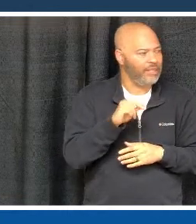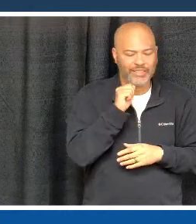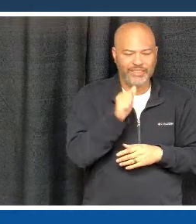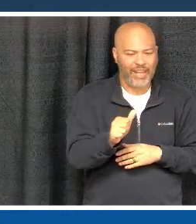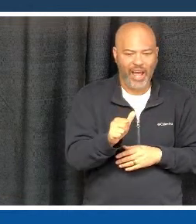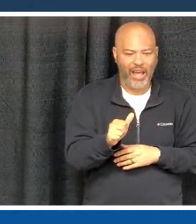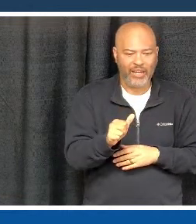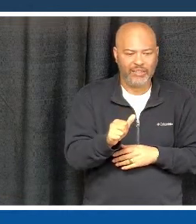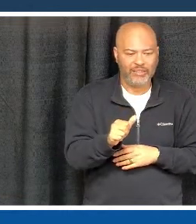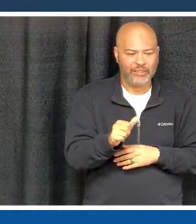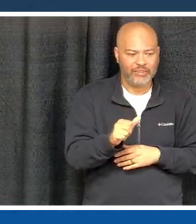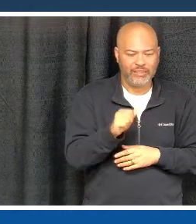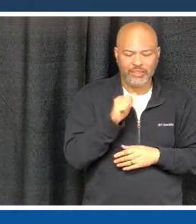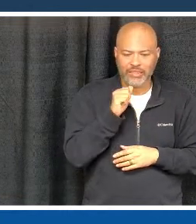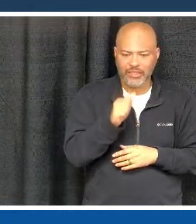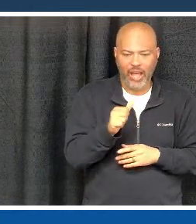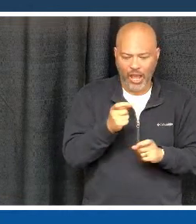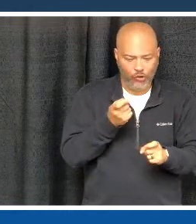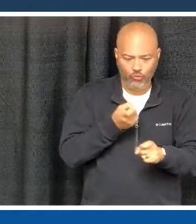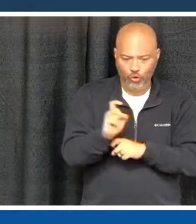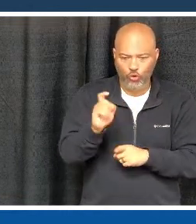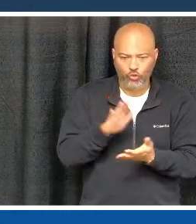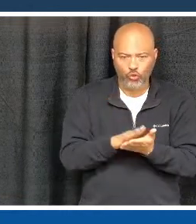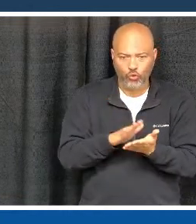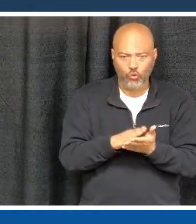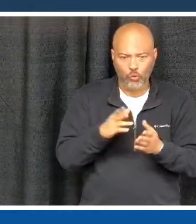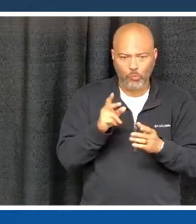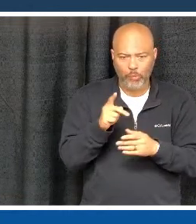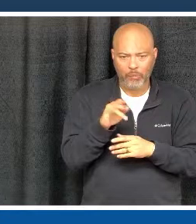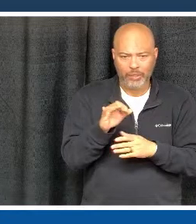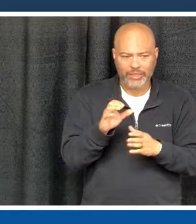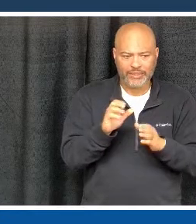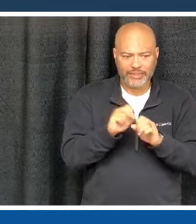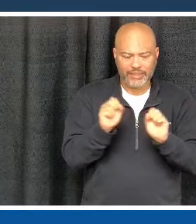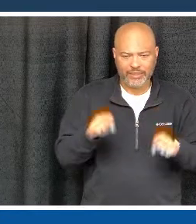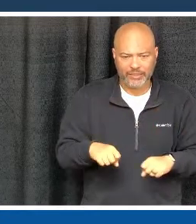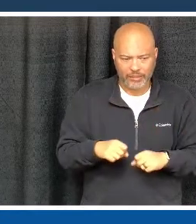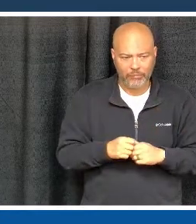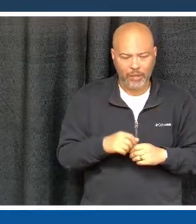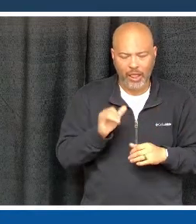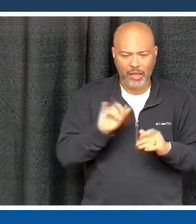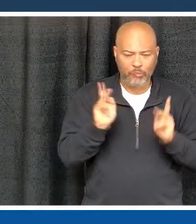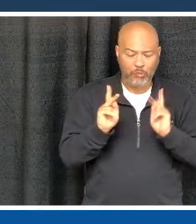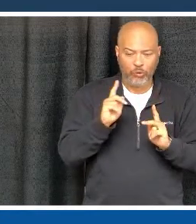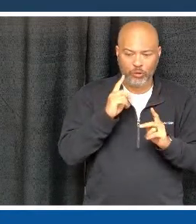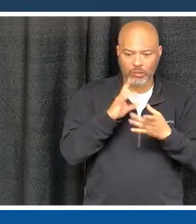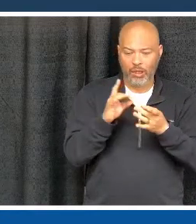going to ruin the public school system like many people try to make out.